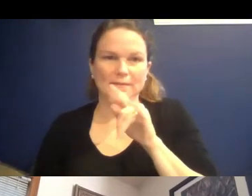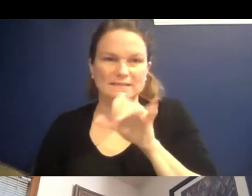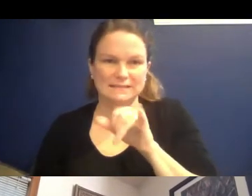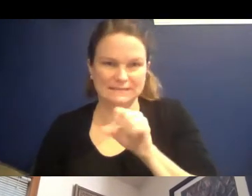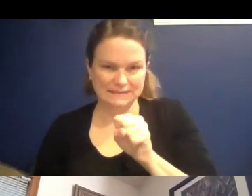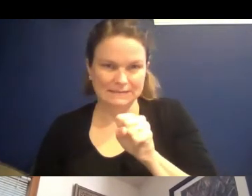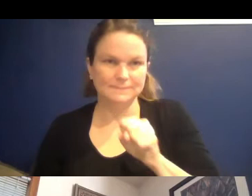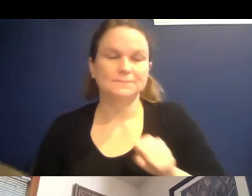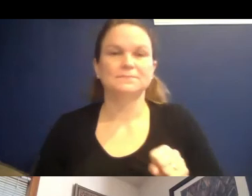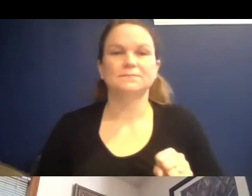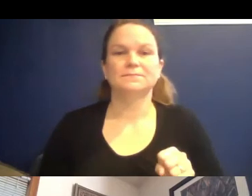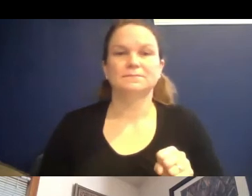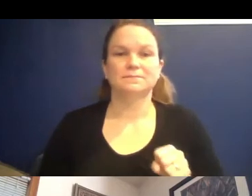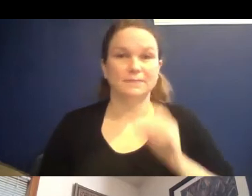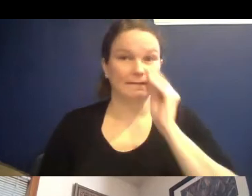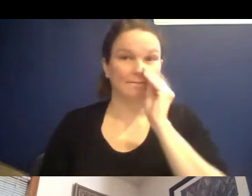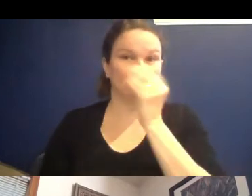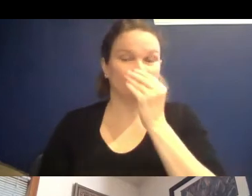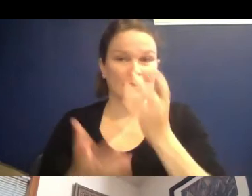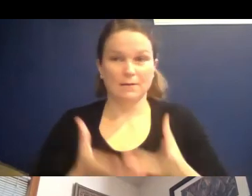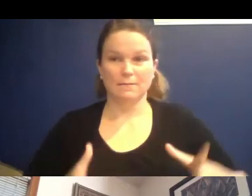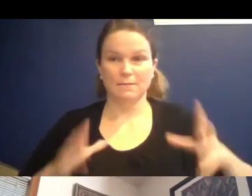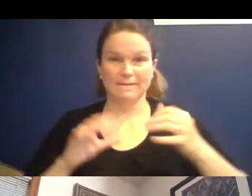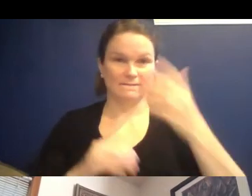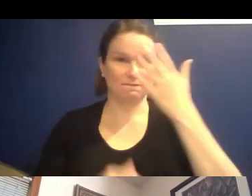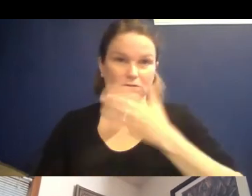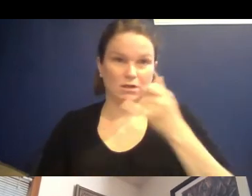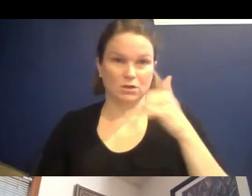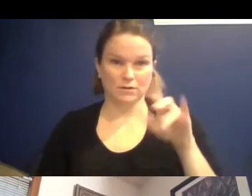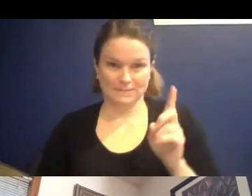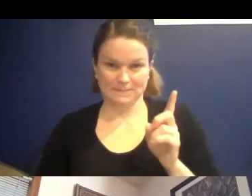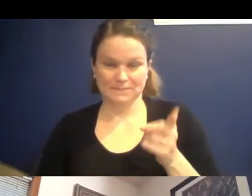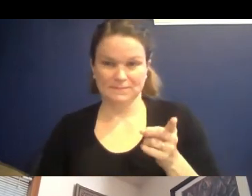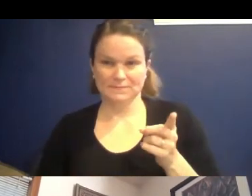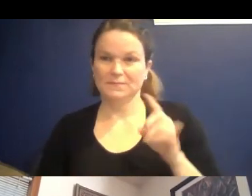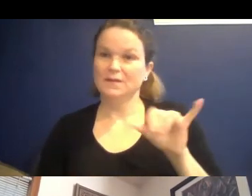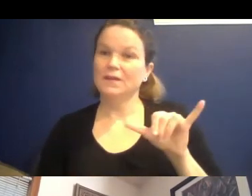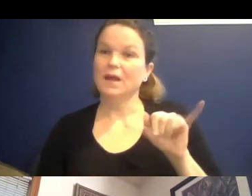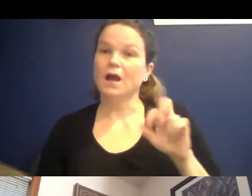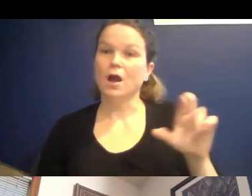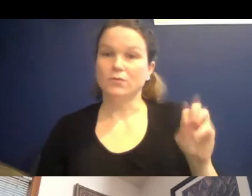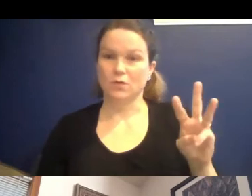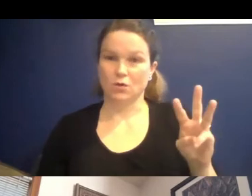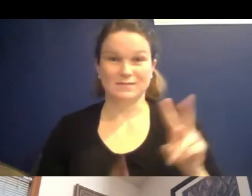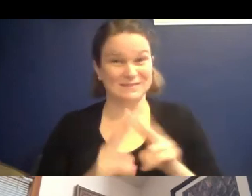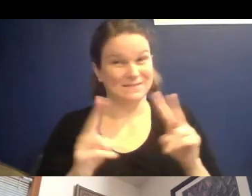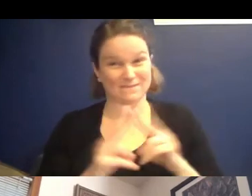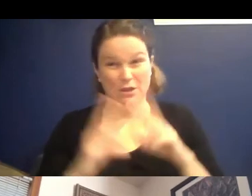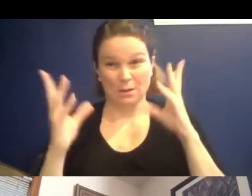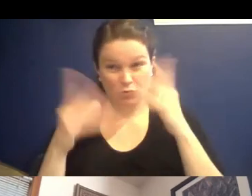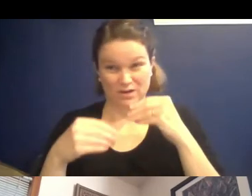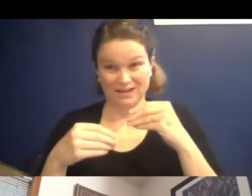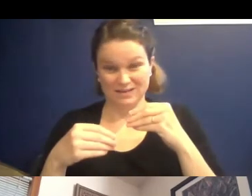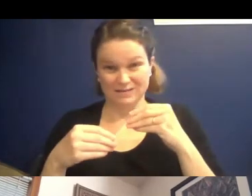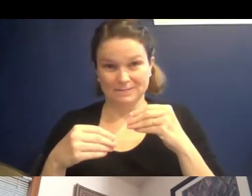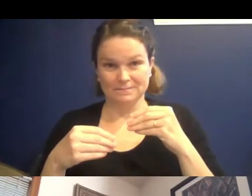So in a flower pot on our front, we have yarrow, which is very pretty, and it's